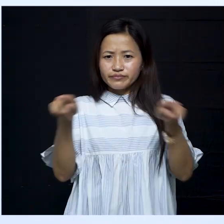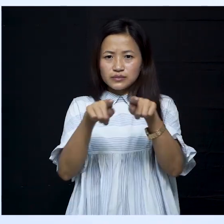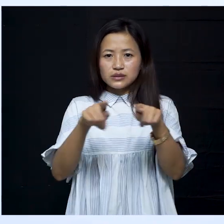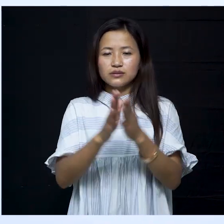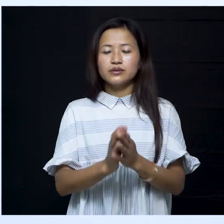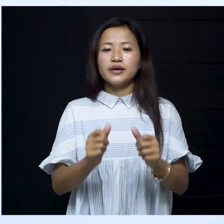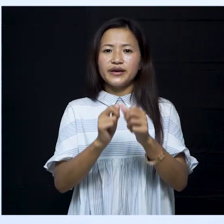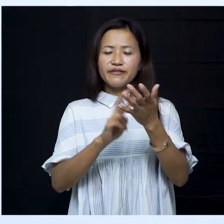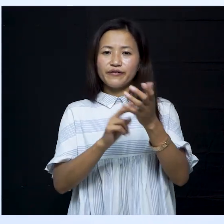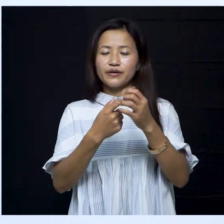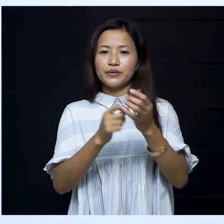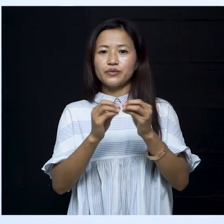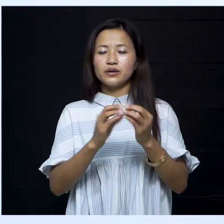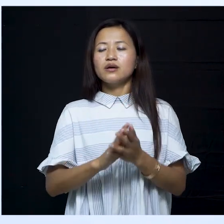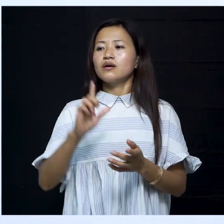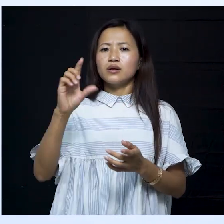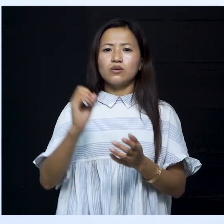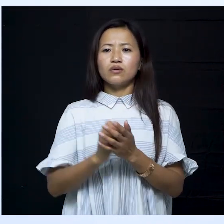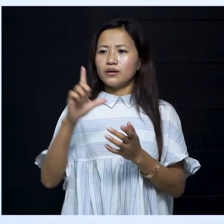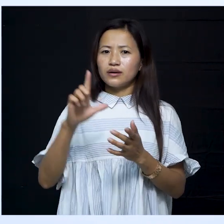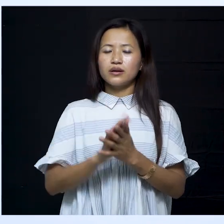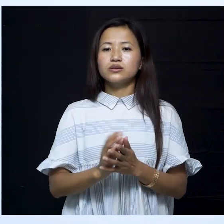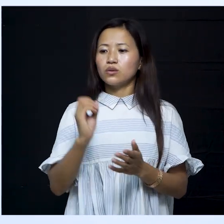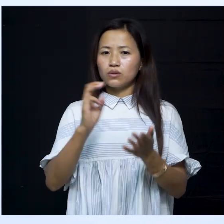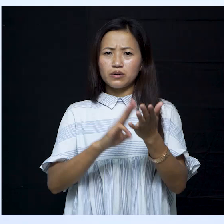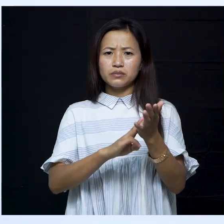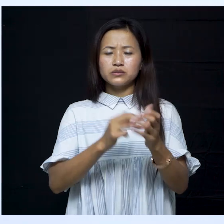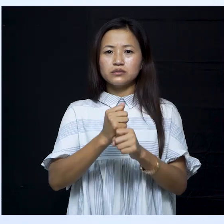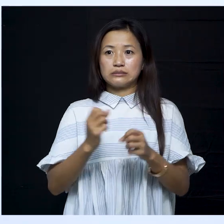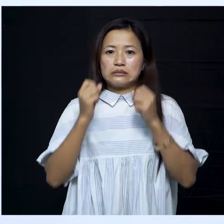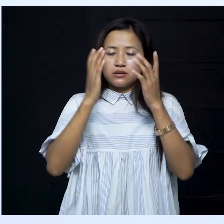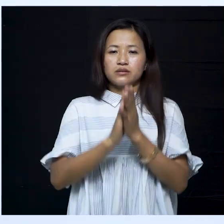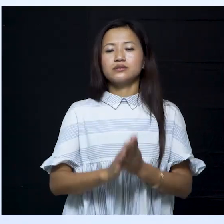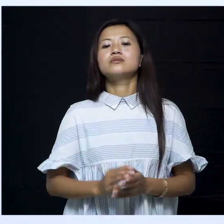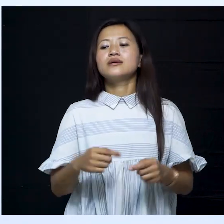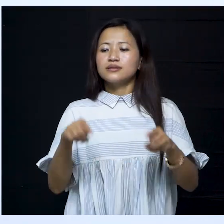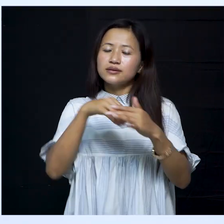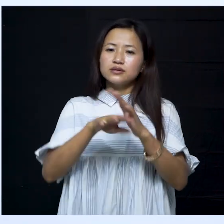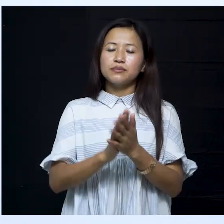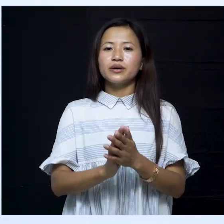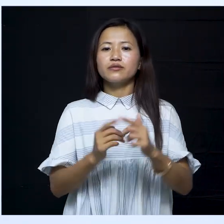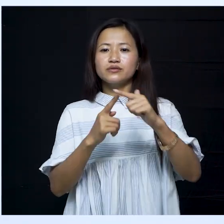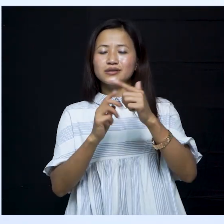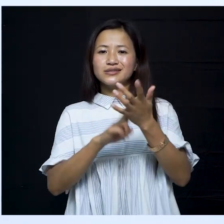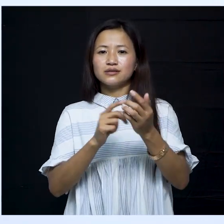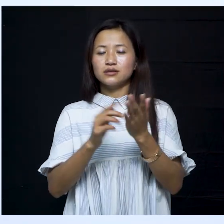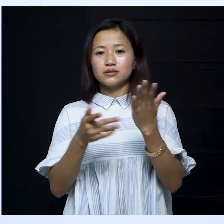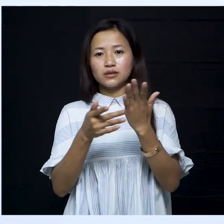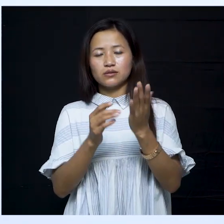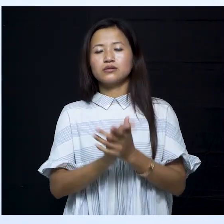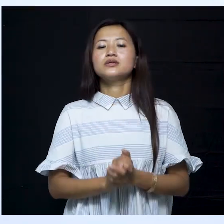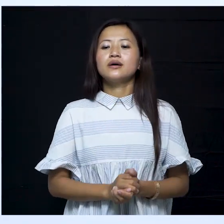the abbreviated words such as the LOL or the OMG, all those things. That is the impact of technology. We are so used